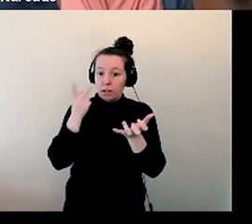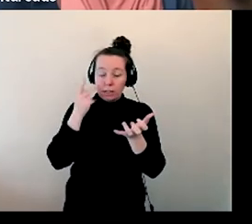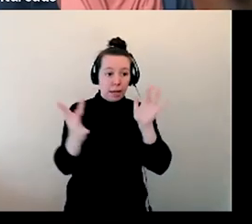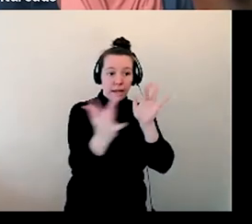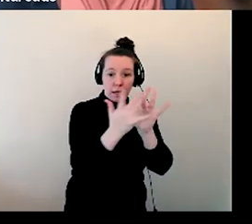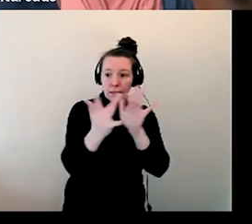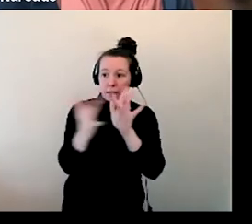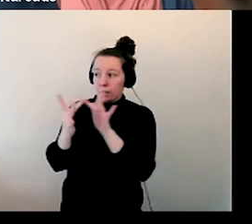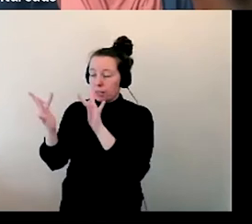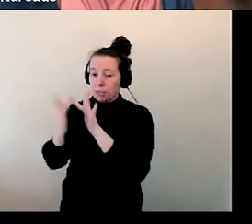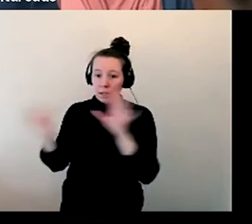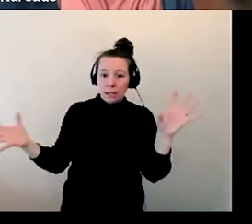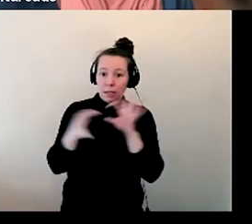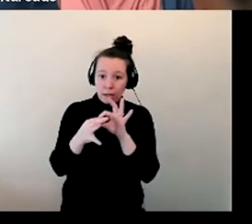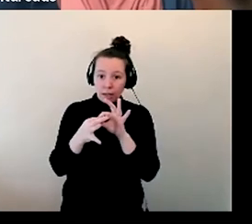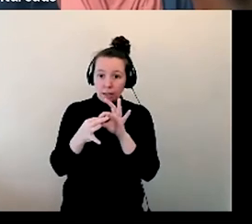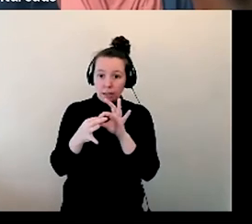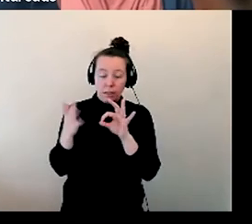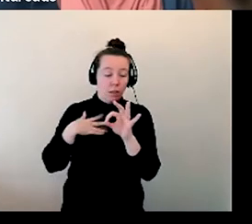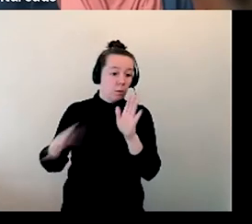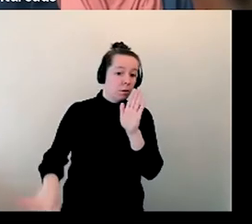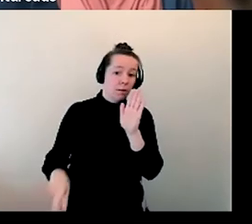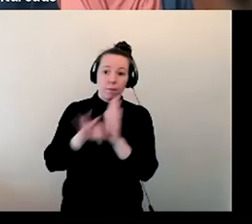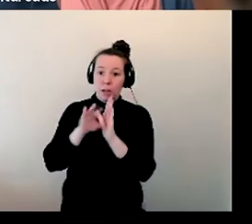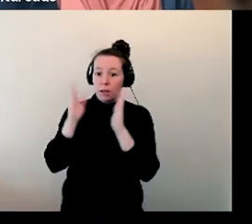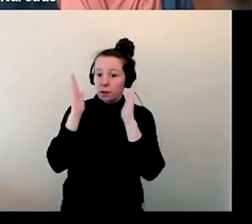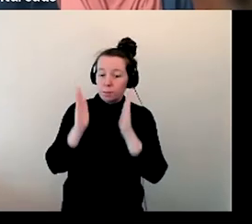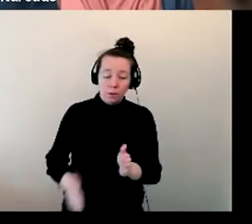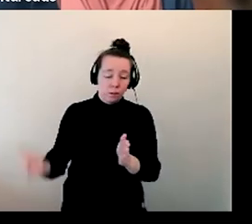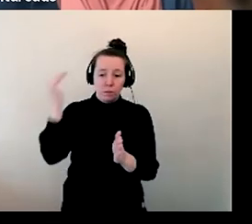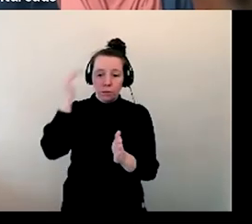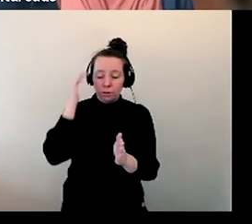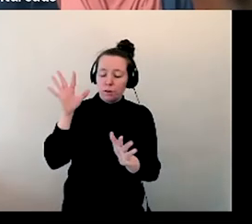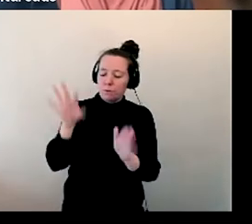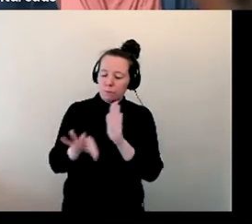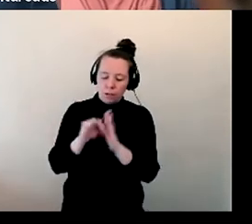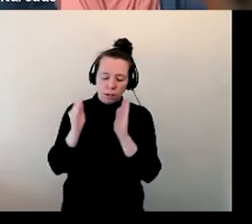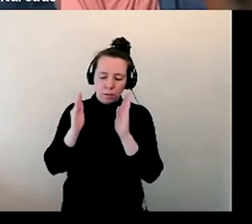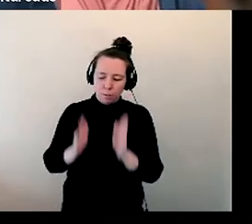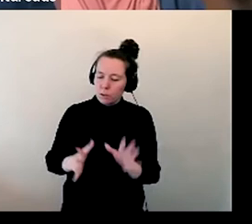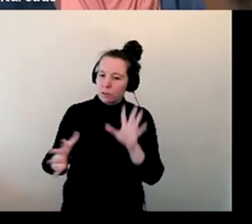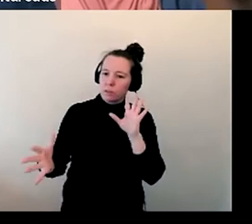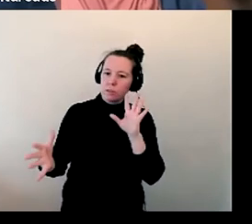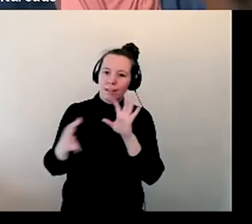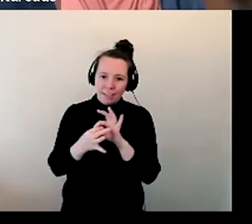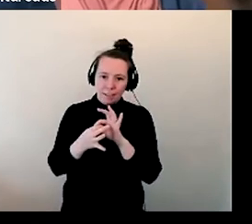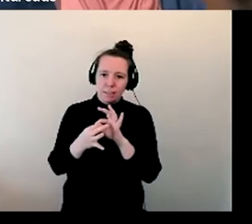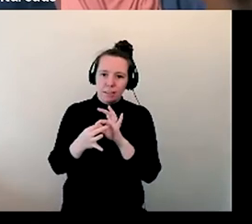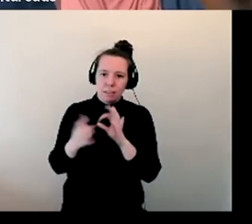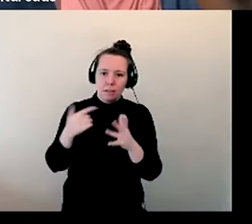the end and you're probably gonna find somebody on book talk at this point. Like, just kind of creating videos